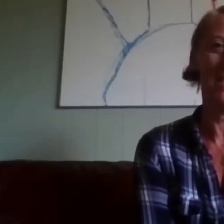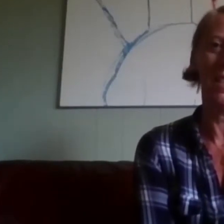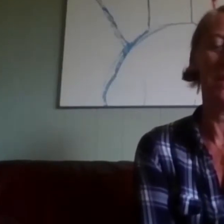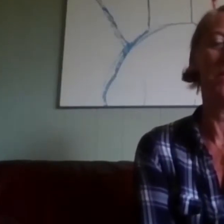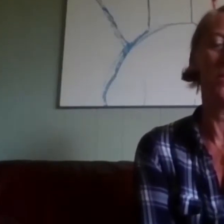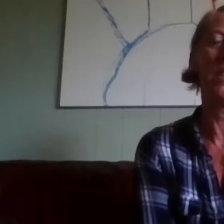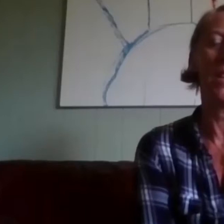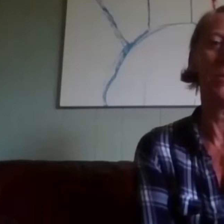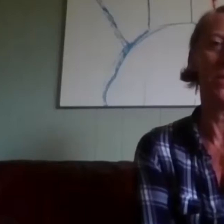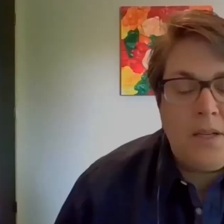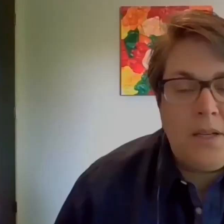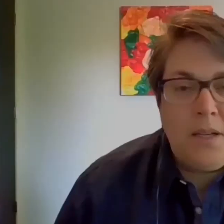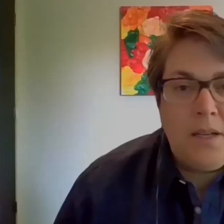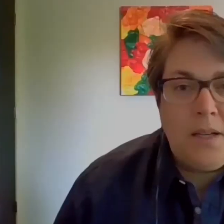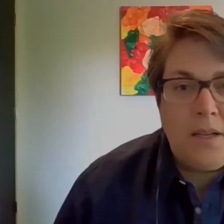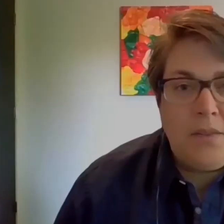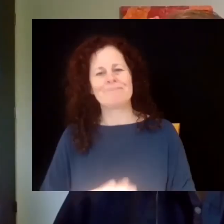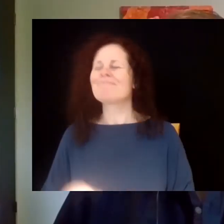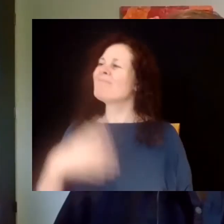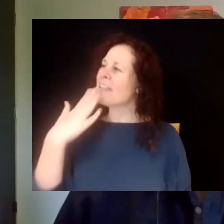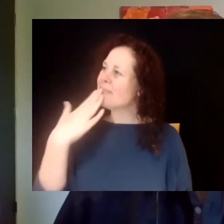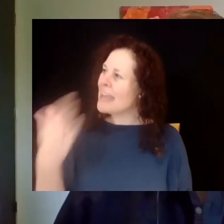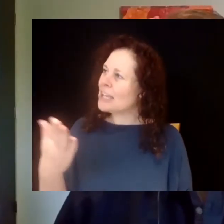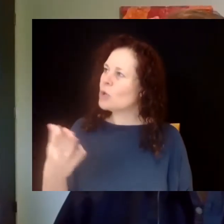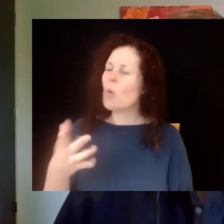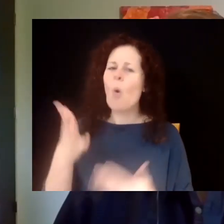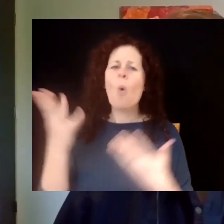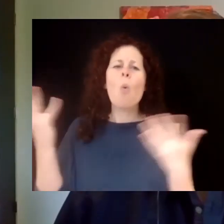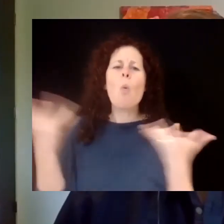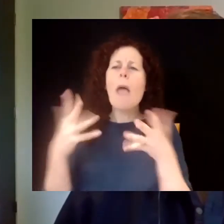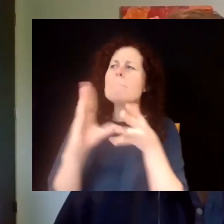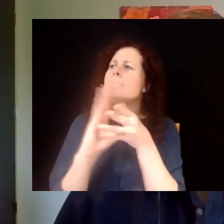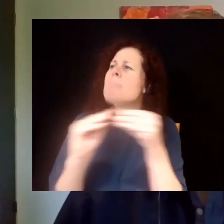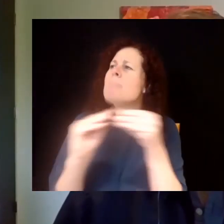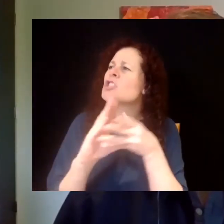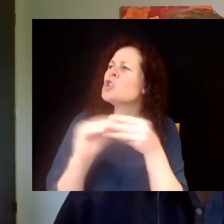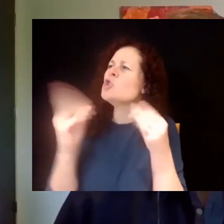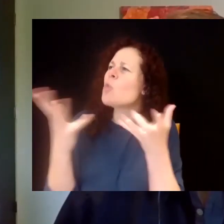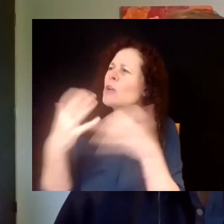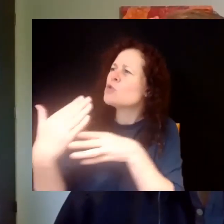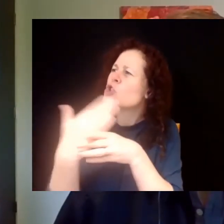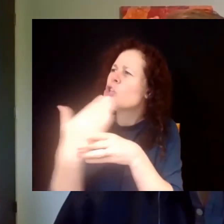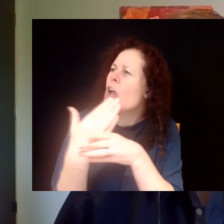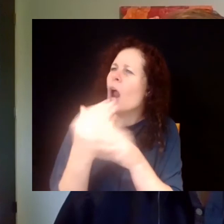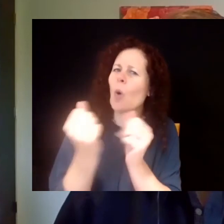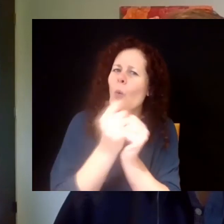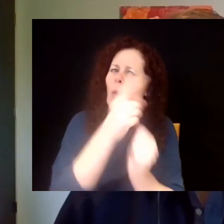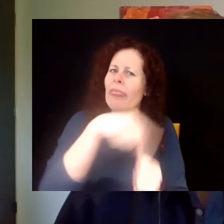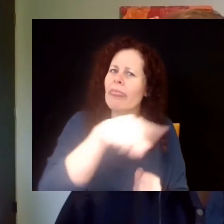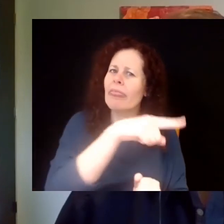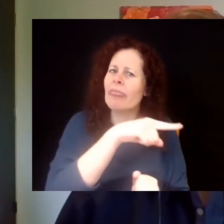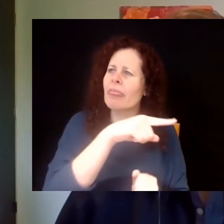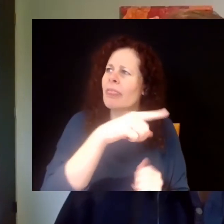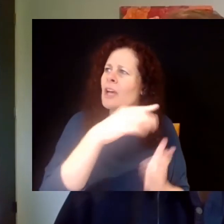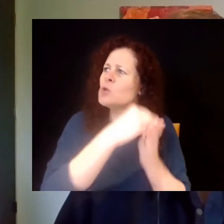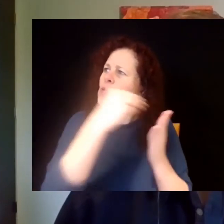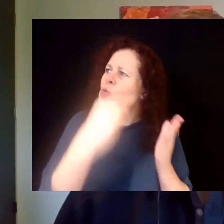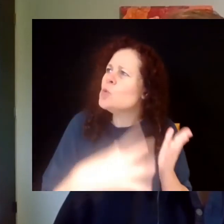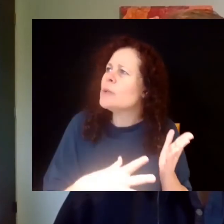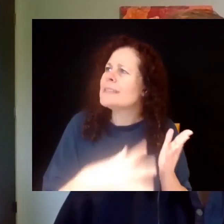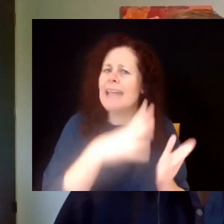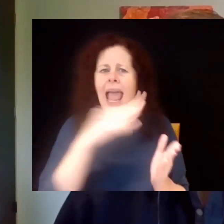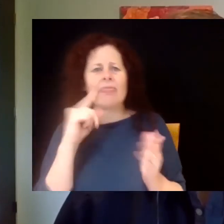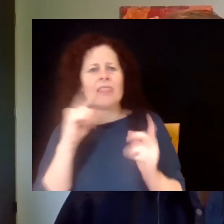super nice and made me feel really comfortable. What message would you want to give to our current scholars and those graduating and